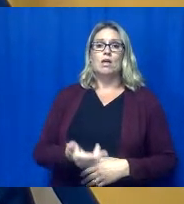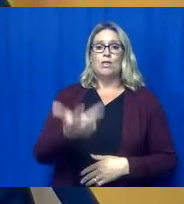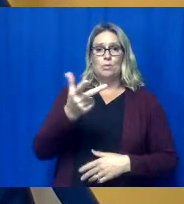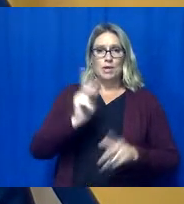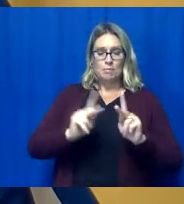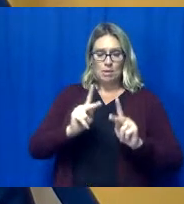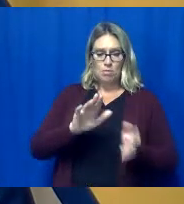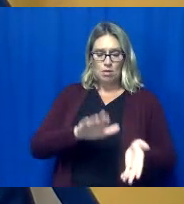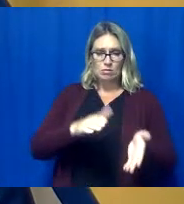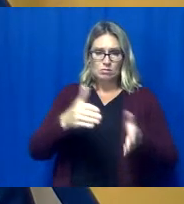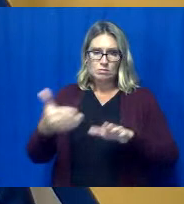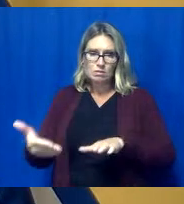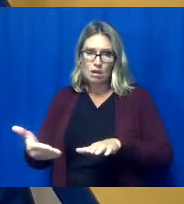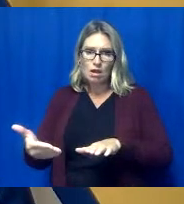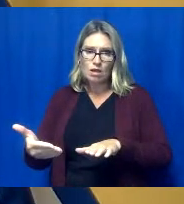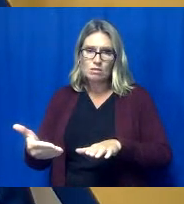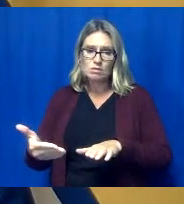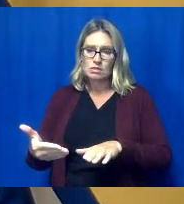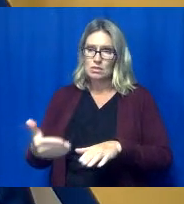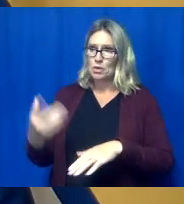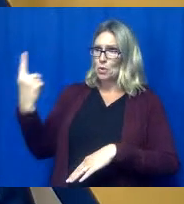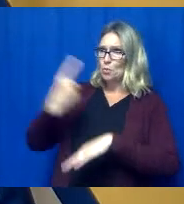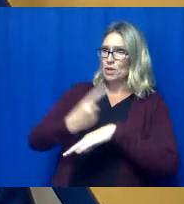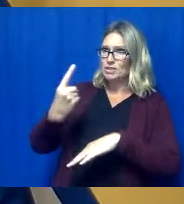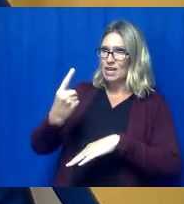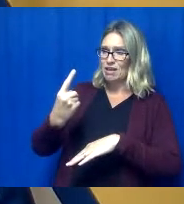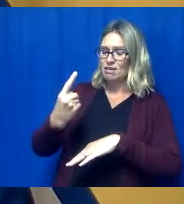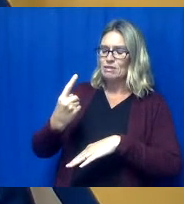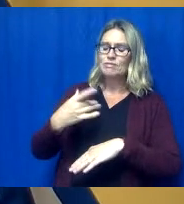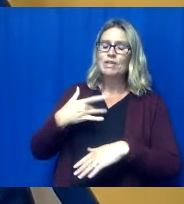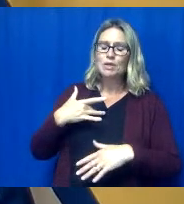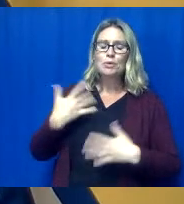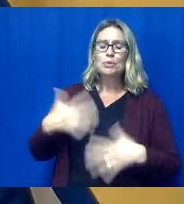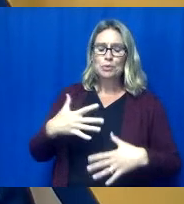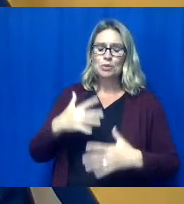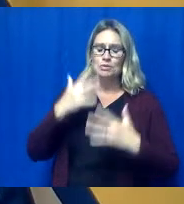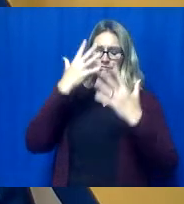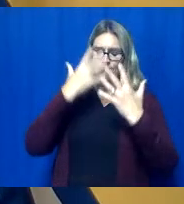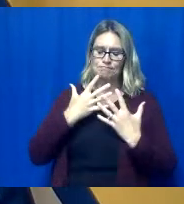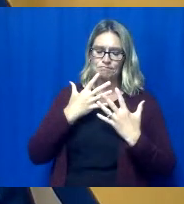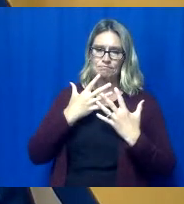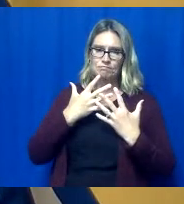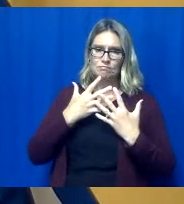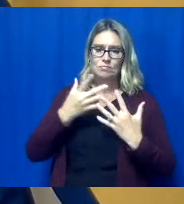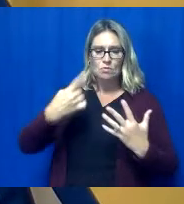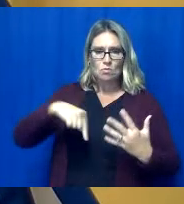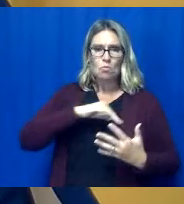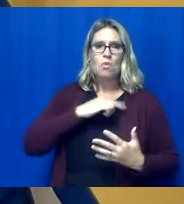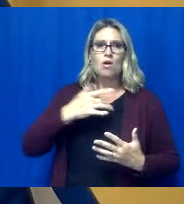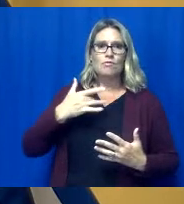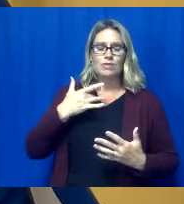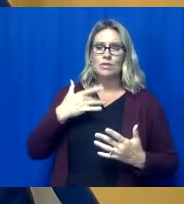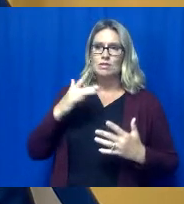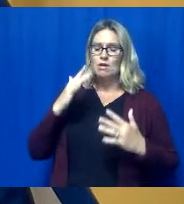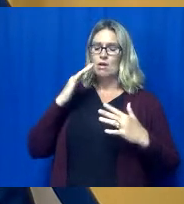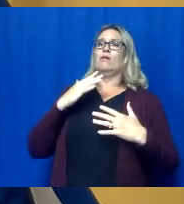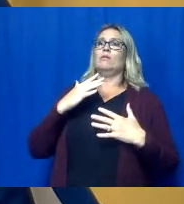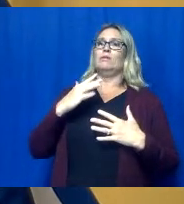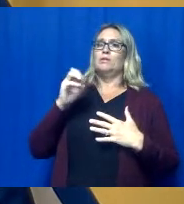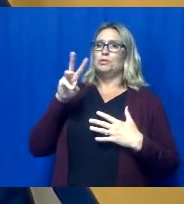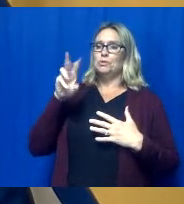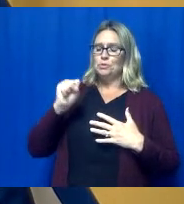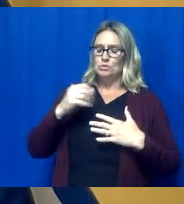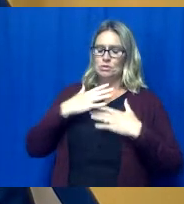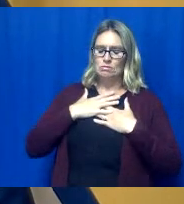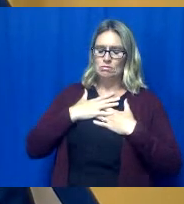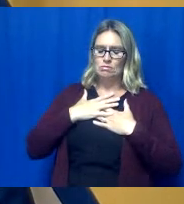to this virus in a single day is tragic, and I know we are all feeling the impact of this shocking news. My thoughts